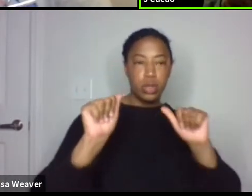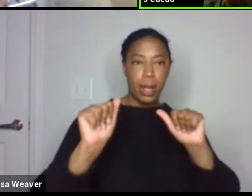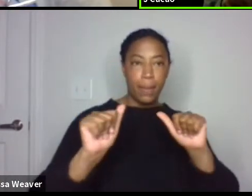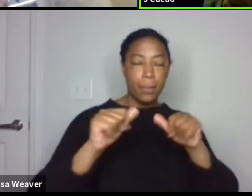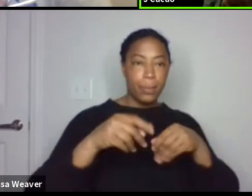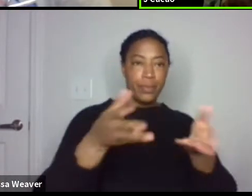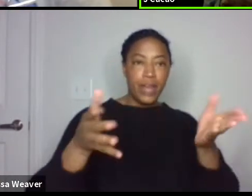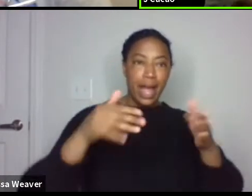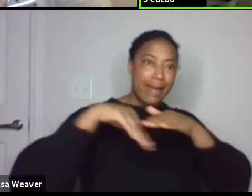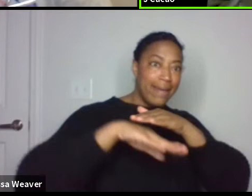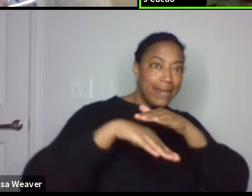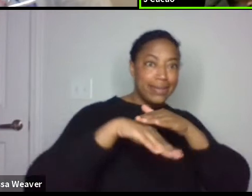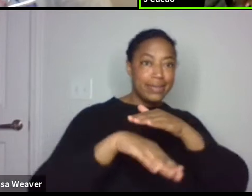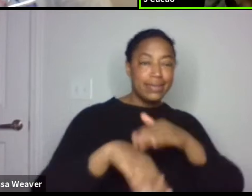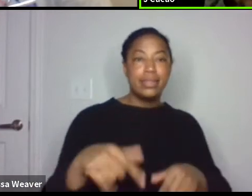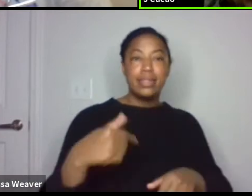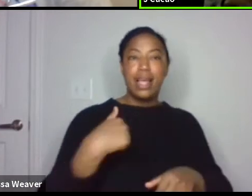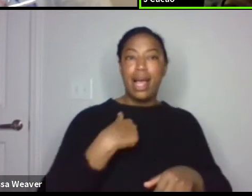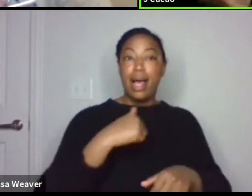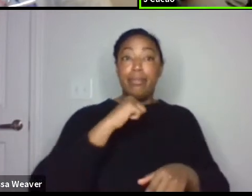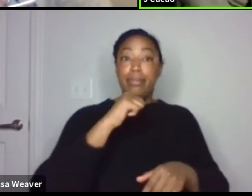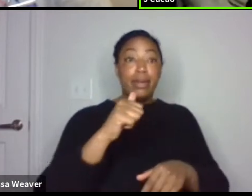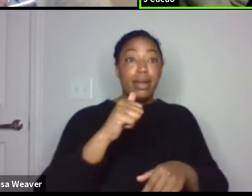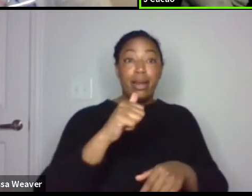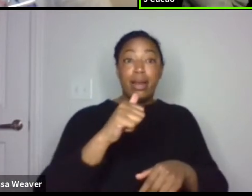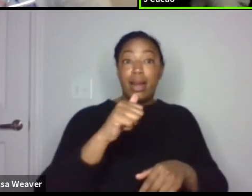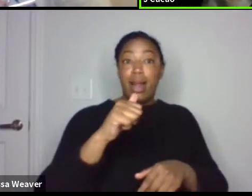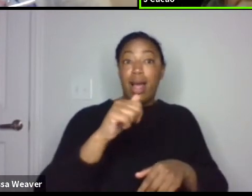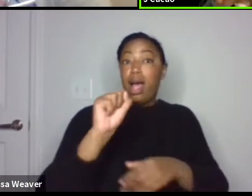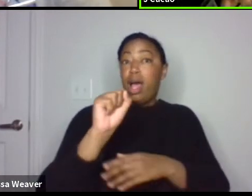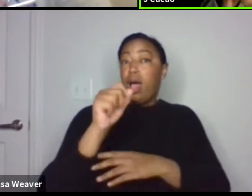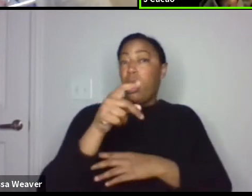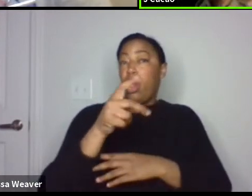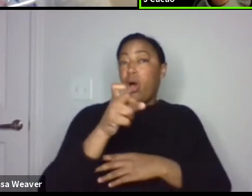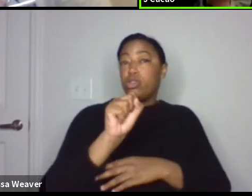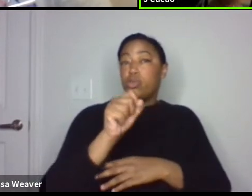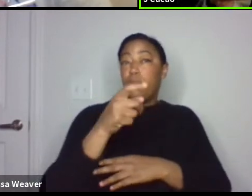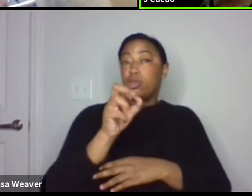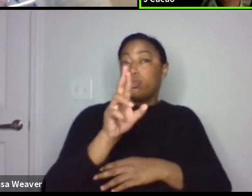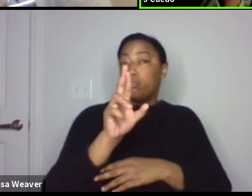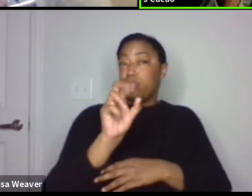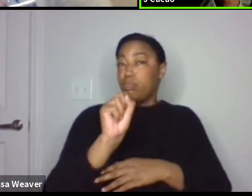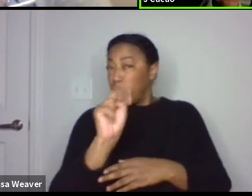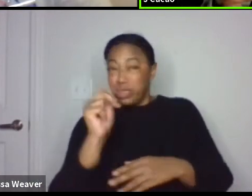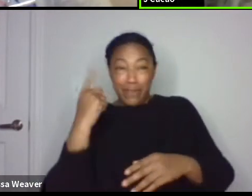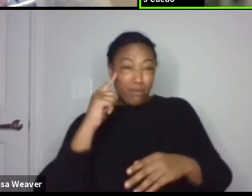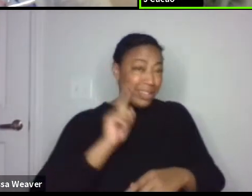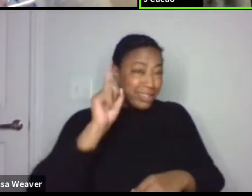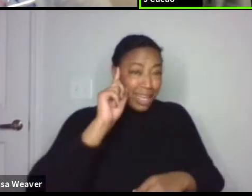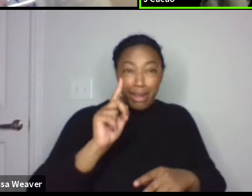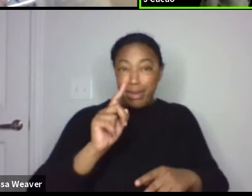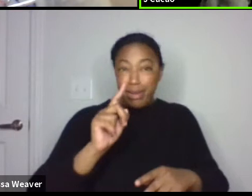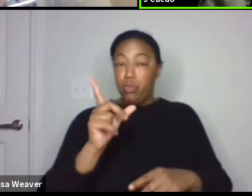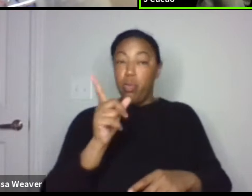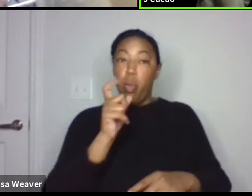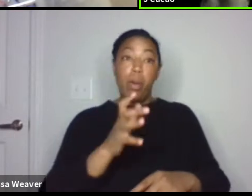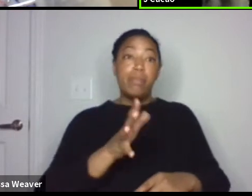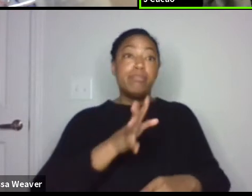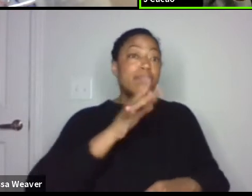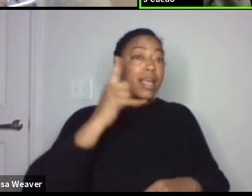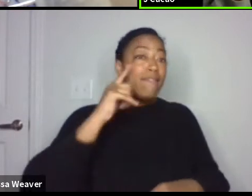You know what I'm saying? I'm not a spokesperson for the deaf. I'm not even a spokesperson for coders or nothing like that. This is just something that I feel that I need to